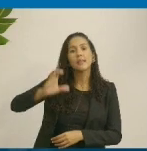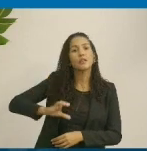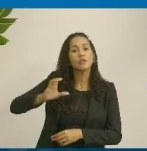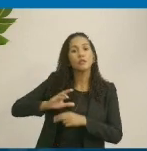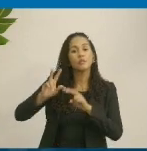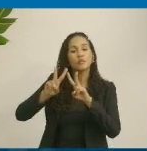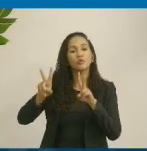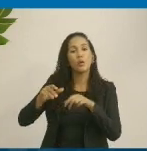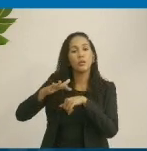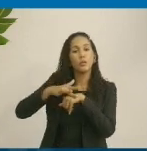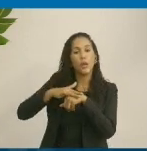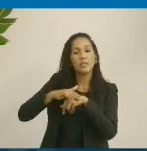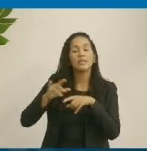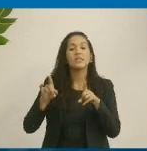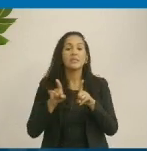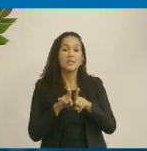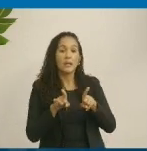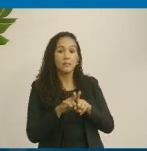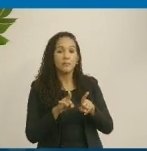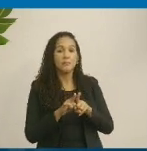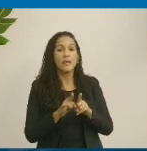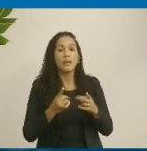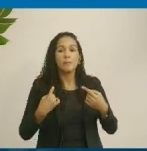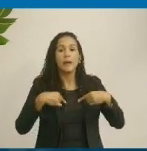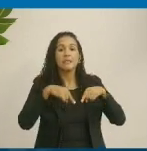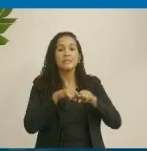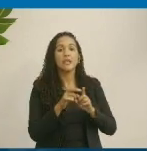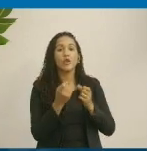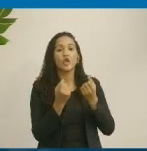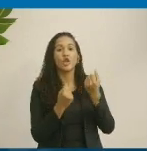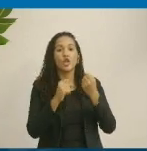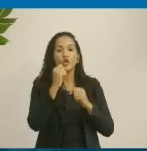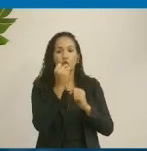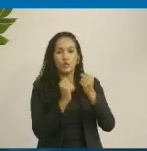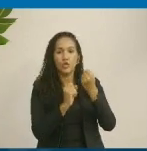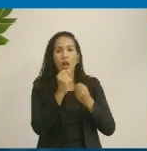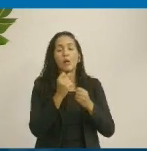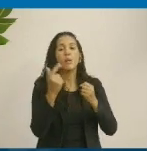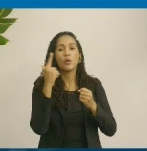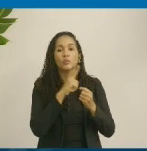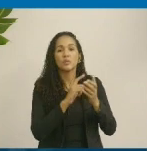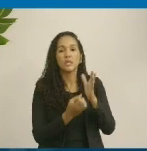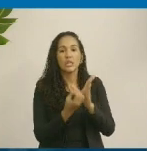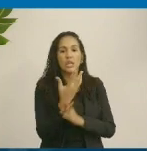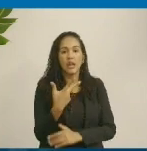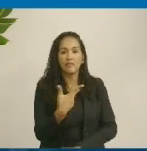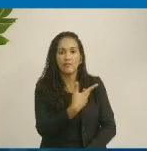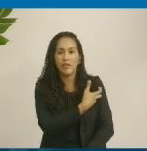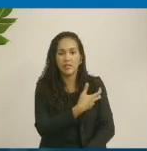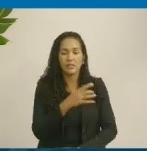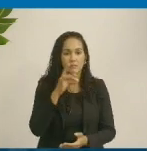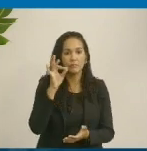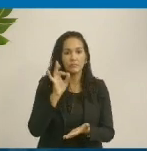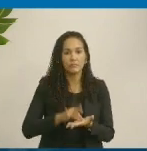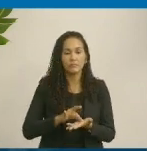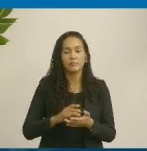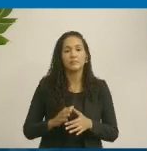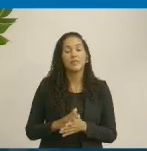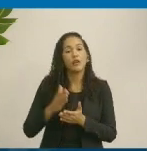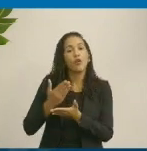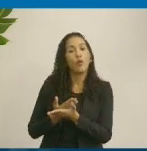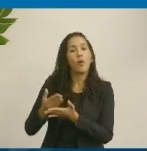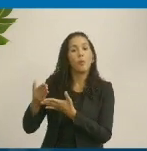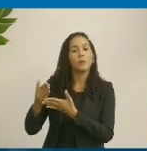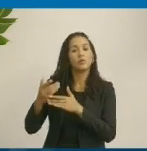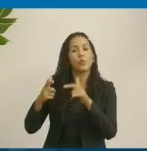in Tuscany, in Italy, because actually the technology was developed in Italy, so in Tuscany. So through local funds, we managed